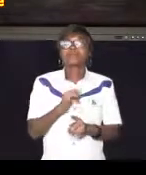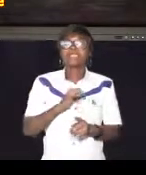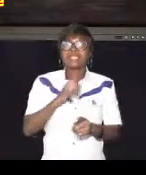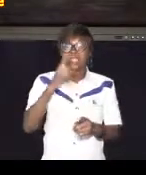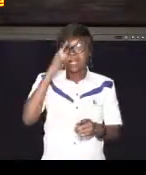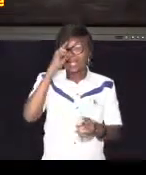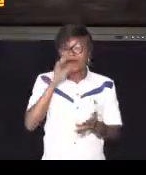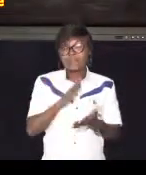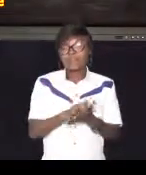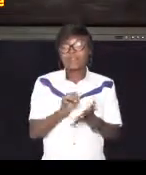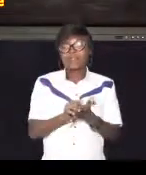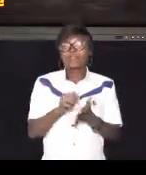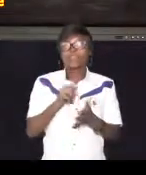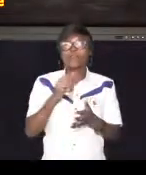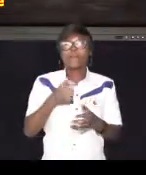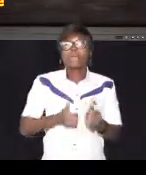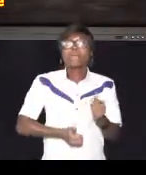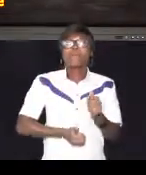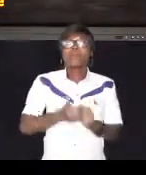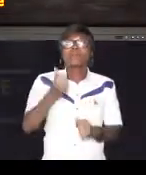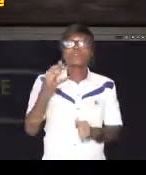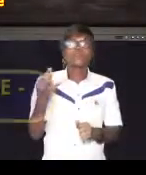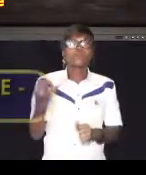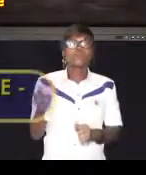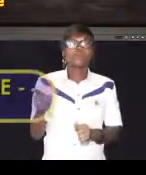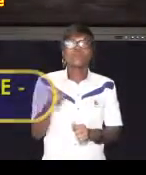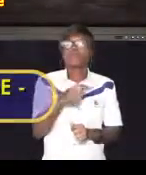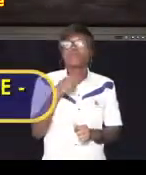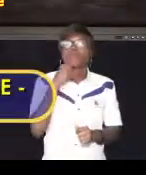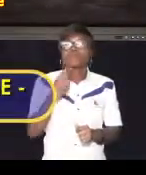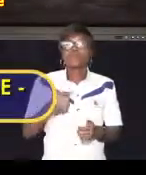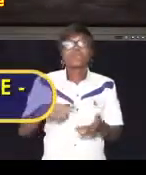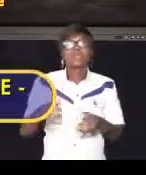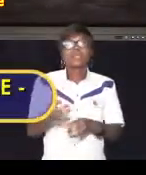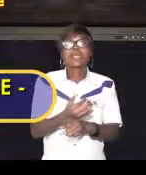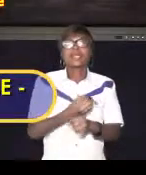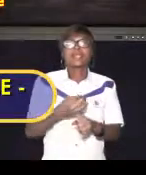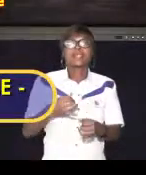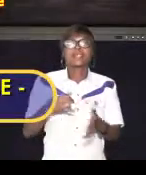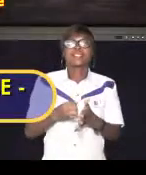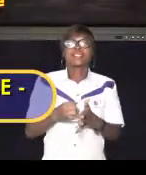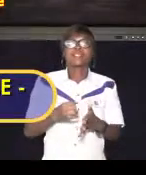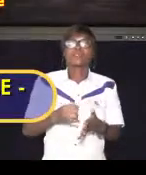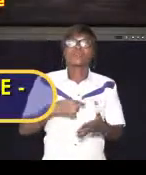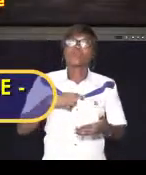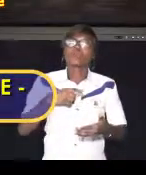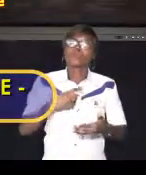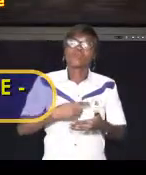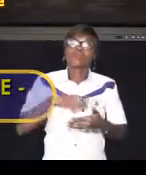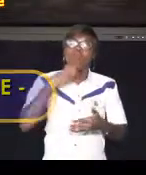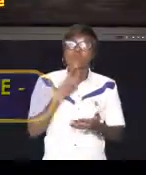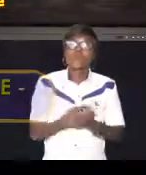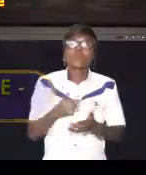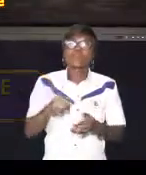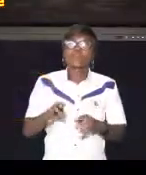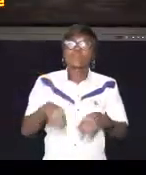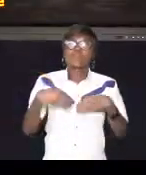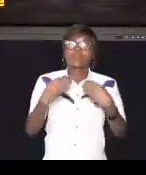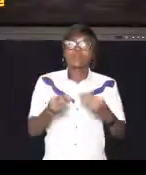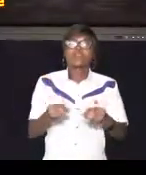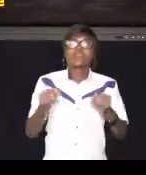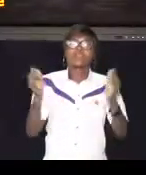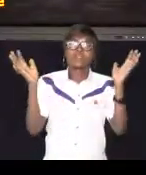believe most of you will score all the questions correctly, and you deserve to be given a